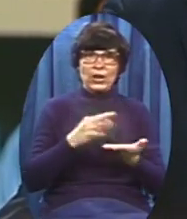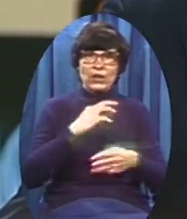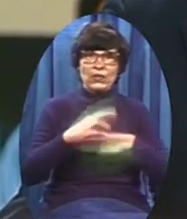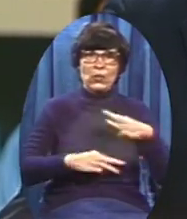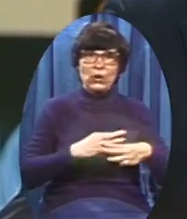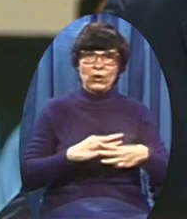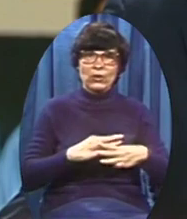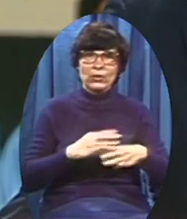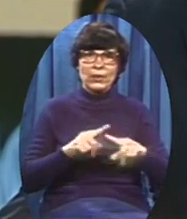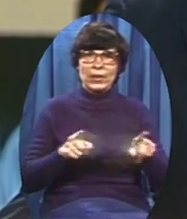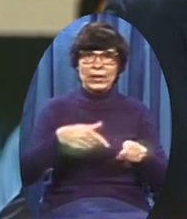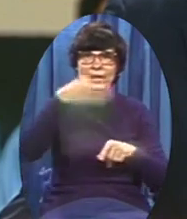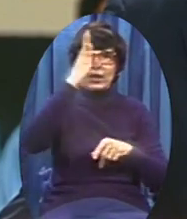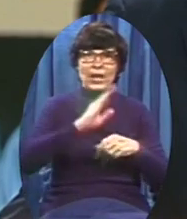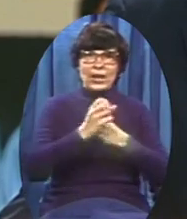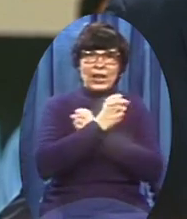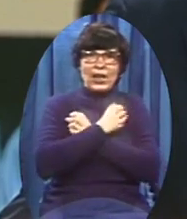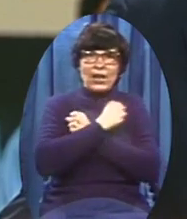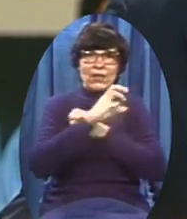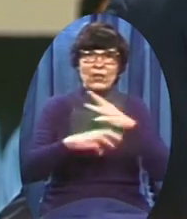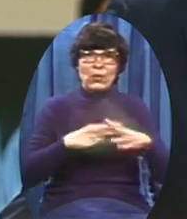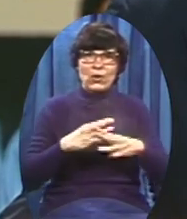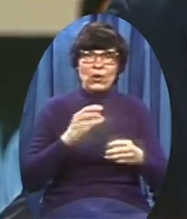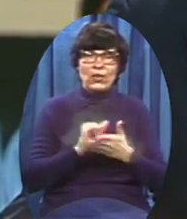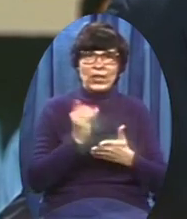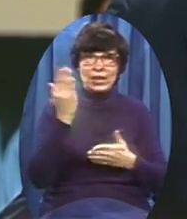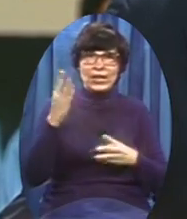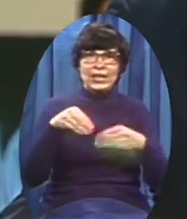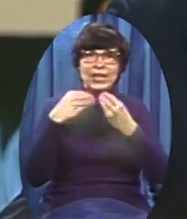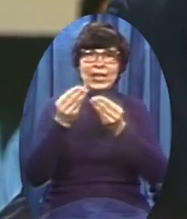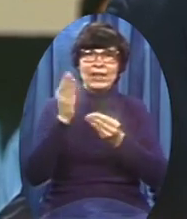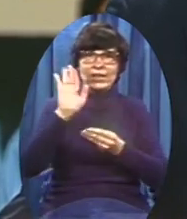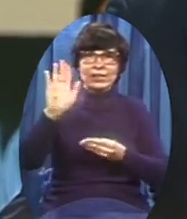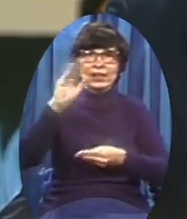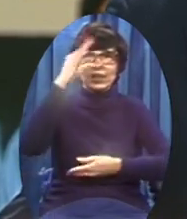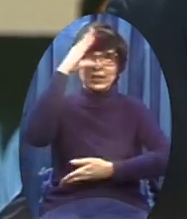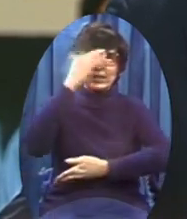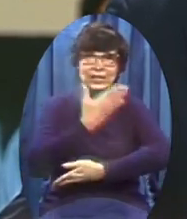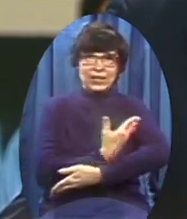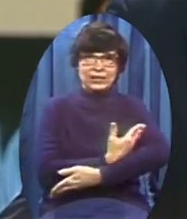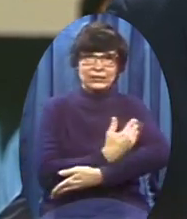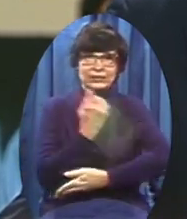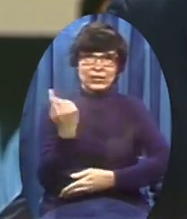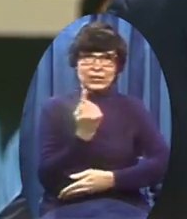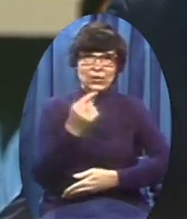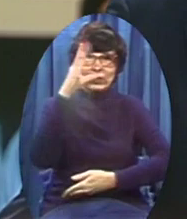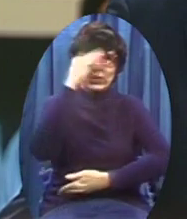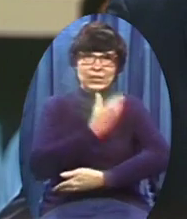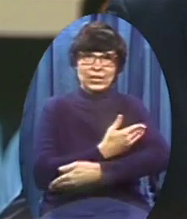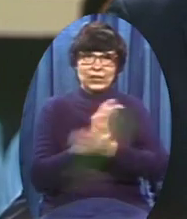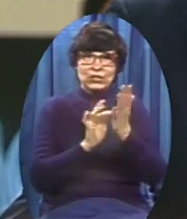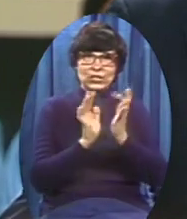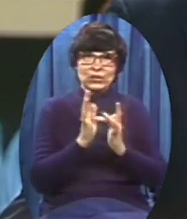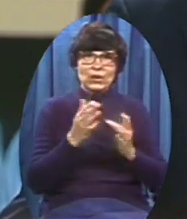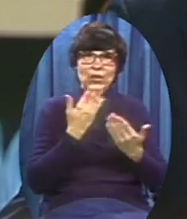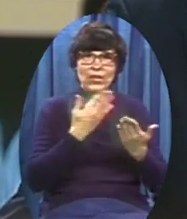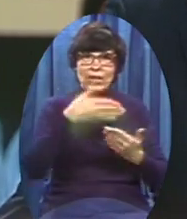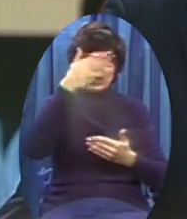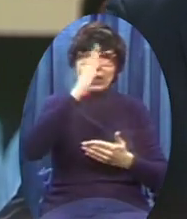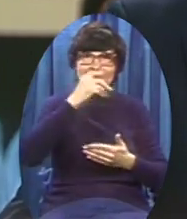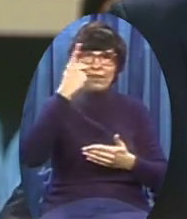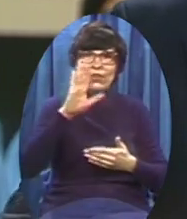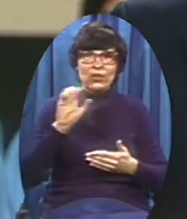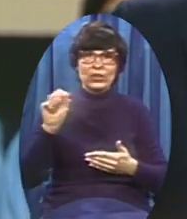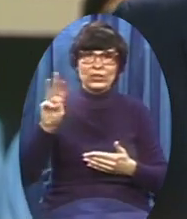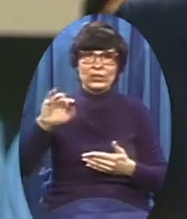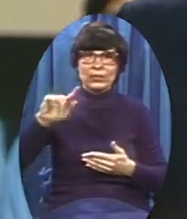God so loved the world that He gave His only begotten Son. We thank God for our Smite singers, for our young